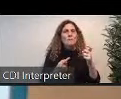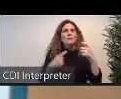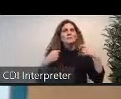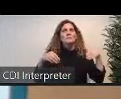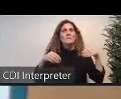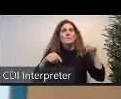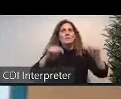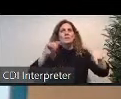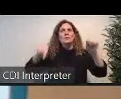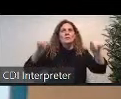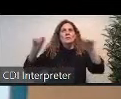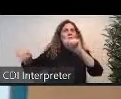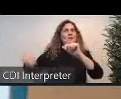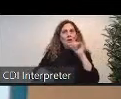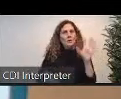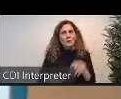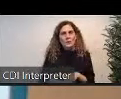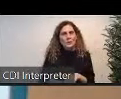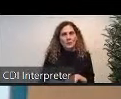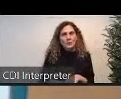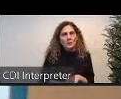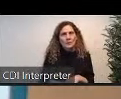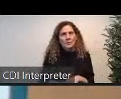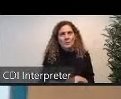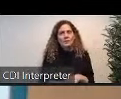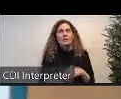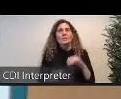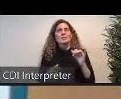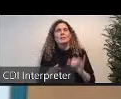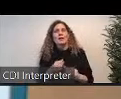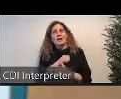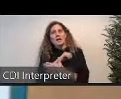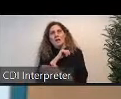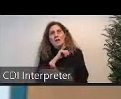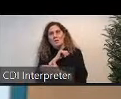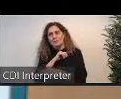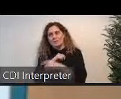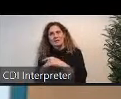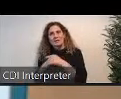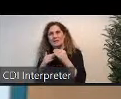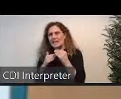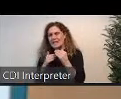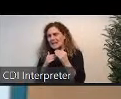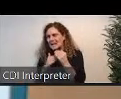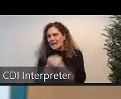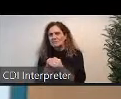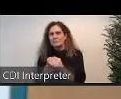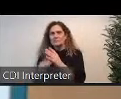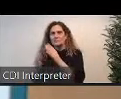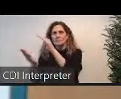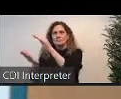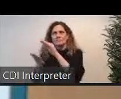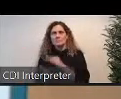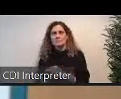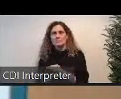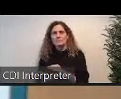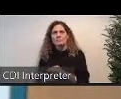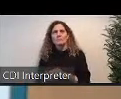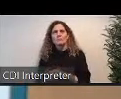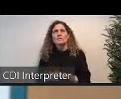very limited vaccine that we're receiving, even in Milwaukee County, one of the most populous counties in the state of